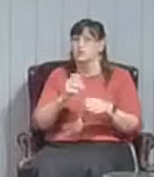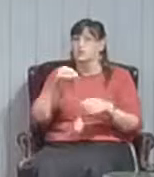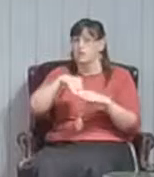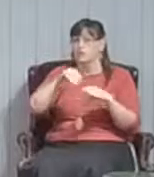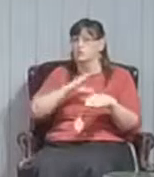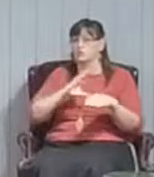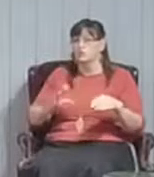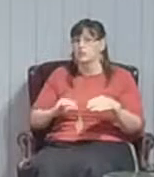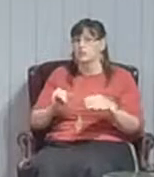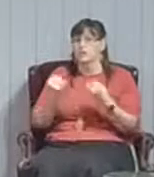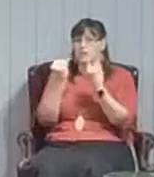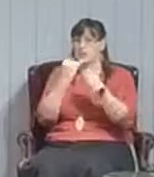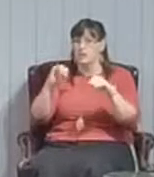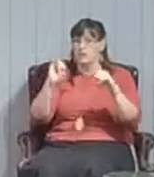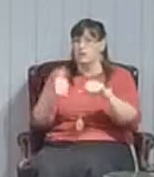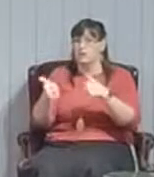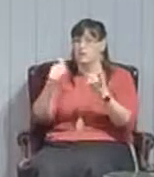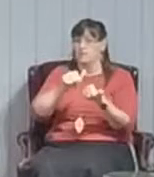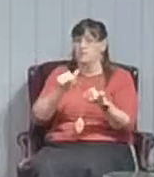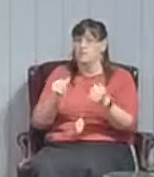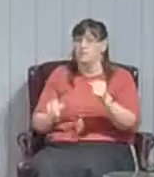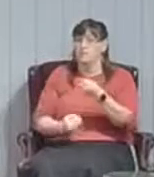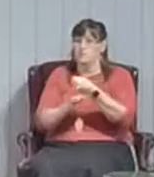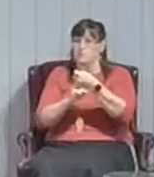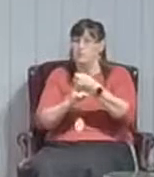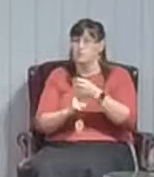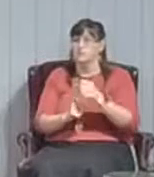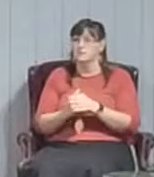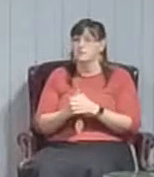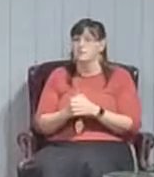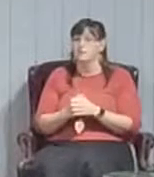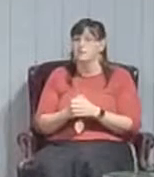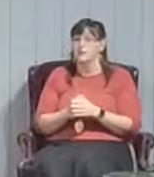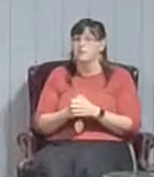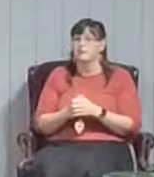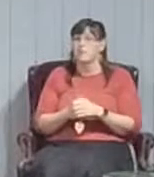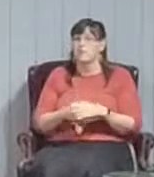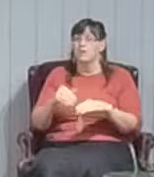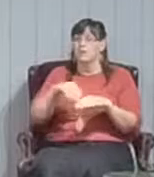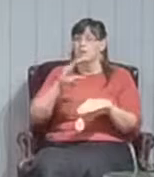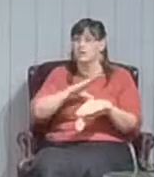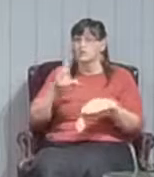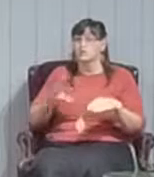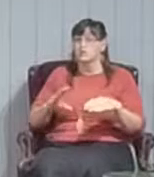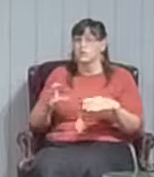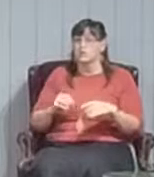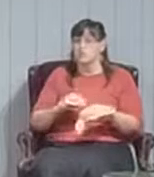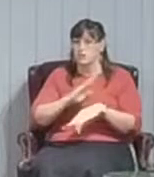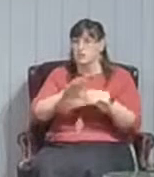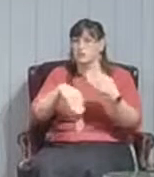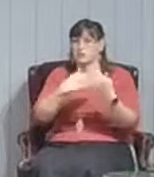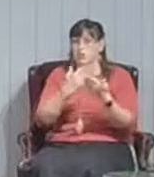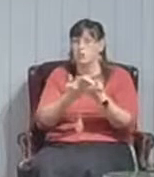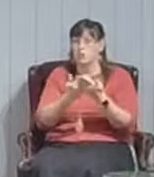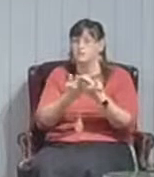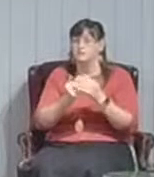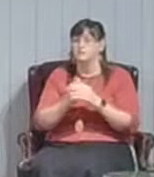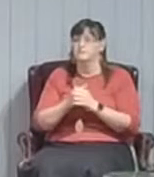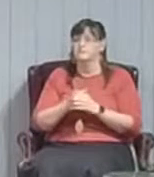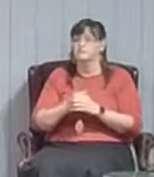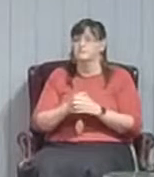in independent fundamental Baptist churches, certainly, but also in Christianity in general. I've noticed